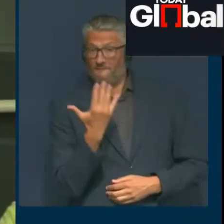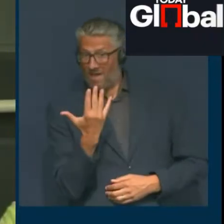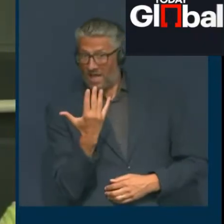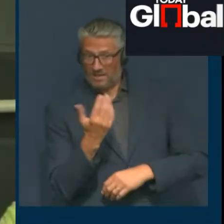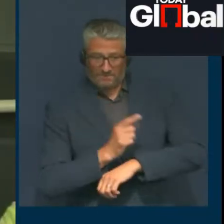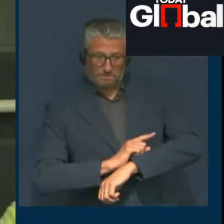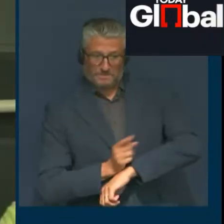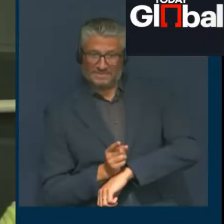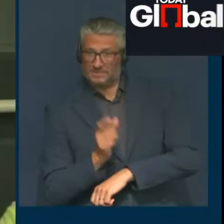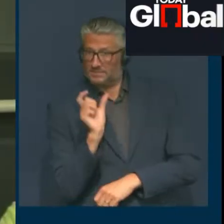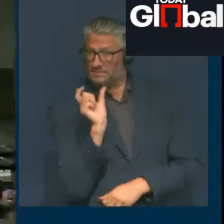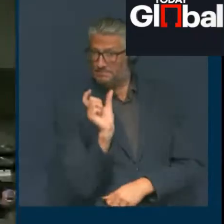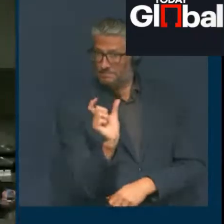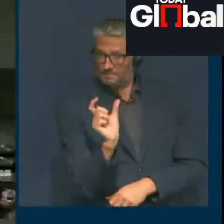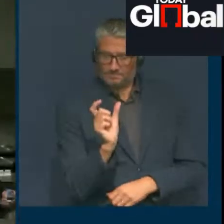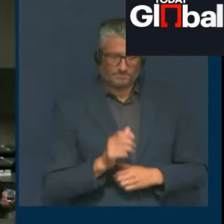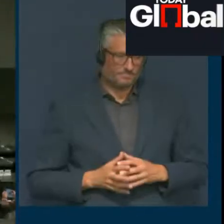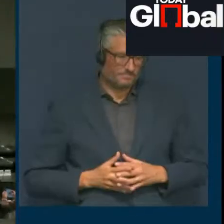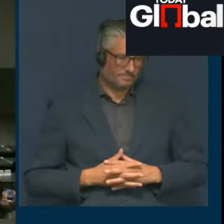floor.